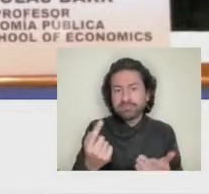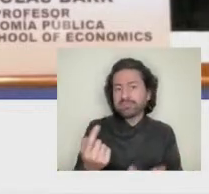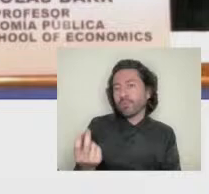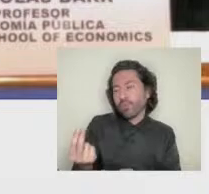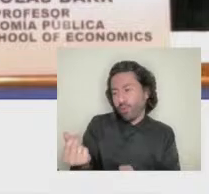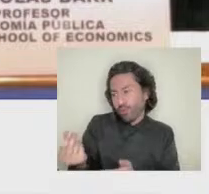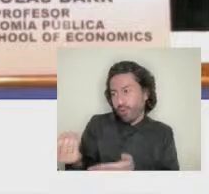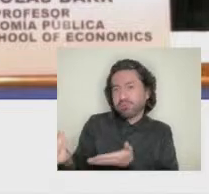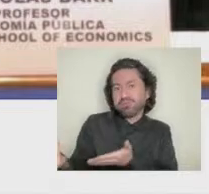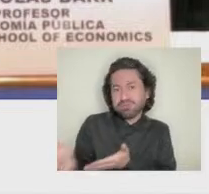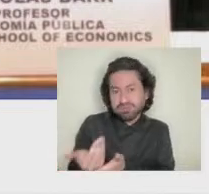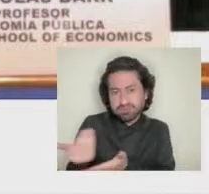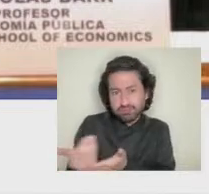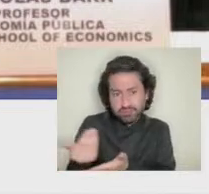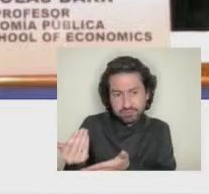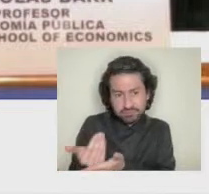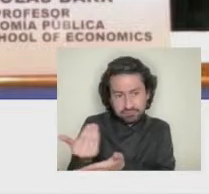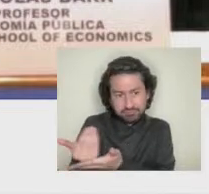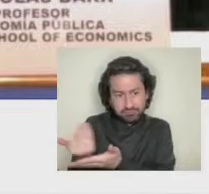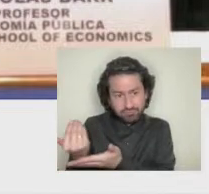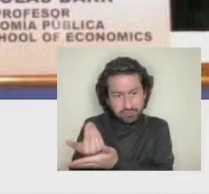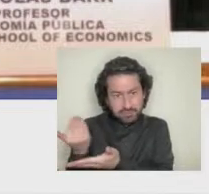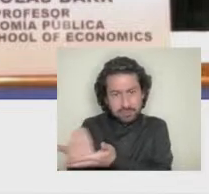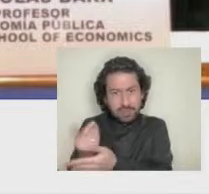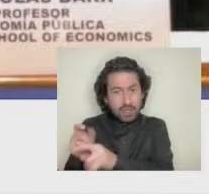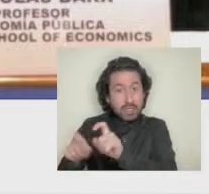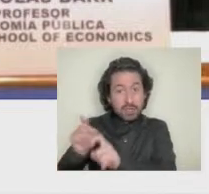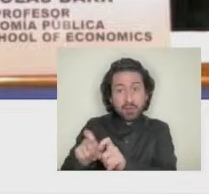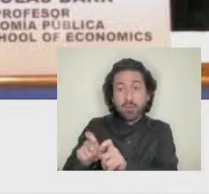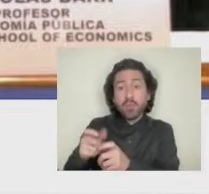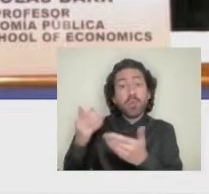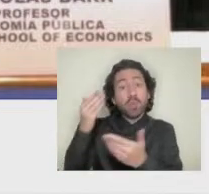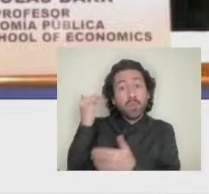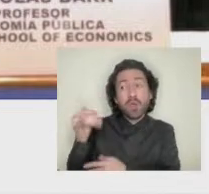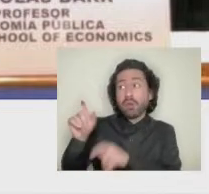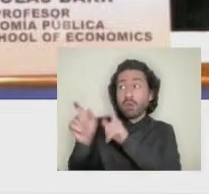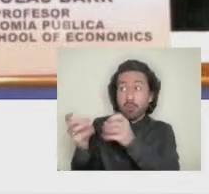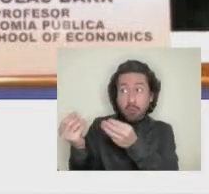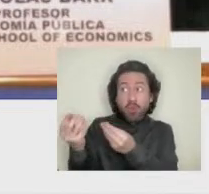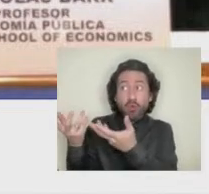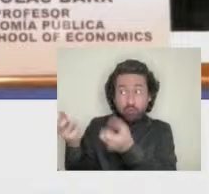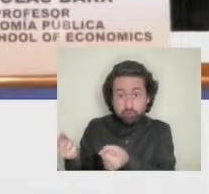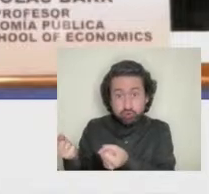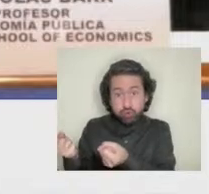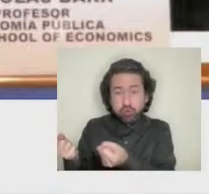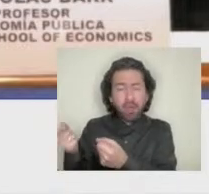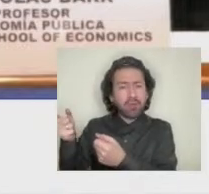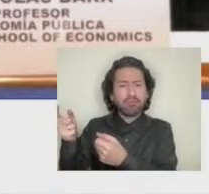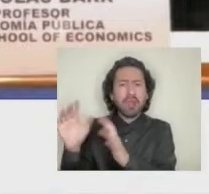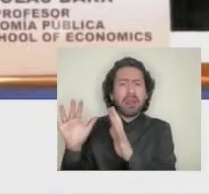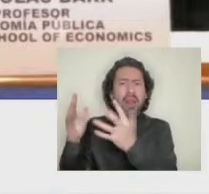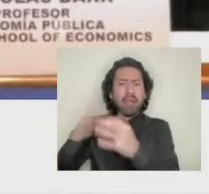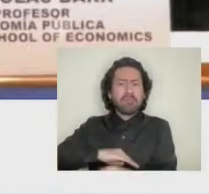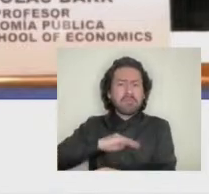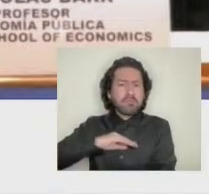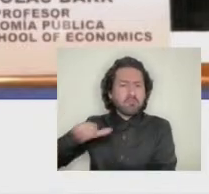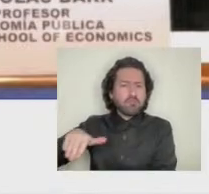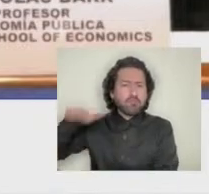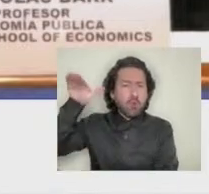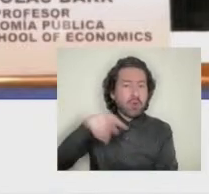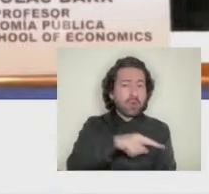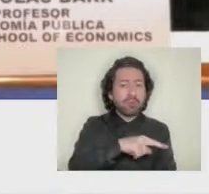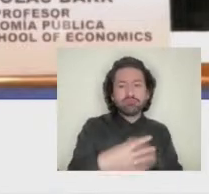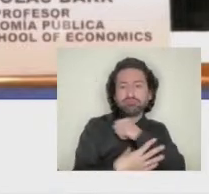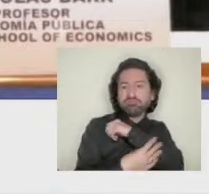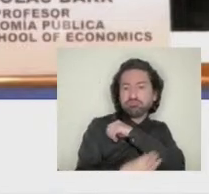than poorer people. If everybody pays the same price for an annuity, you are redistributing from poorer to richer. And